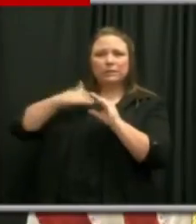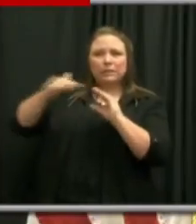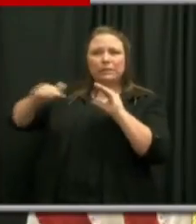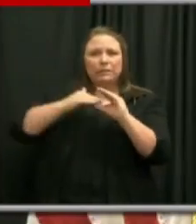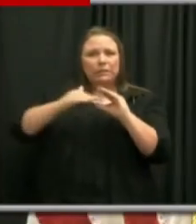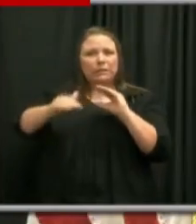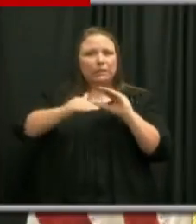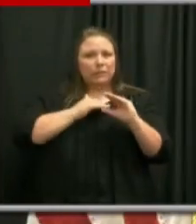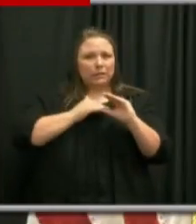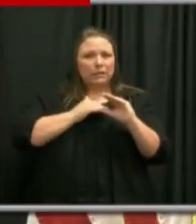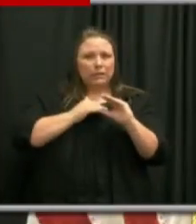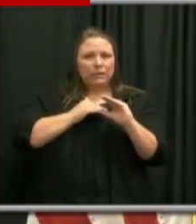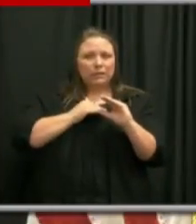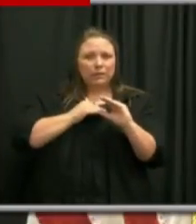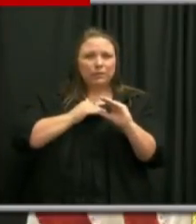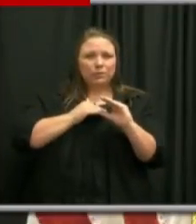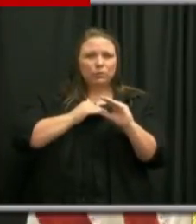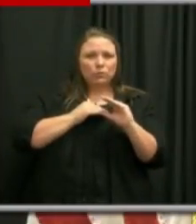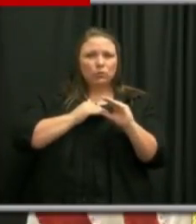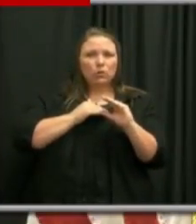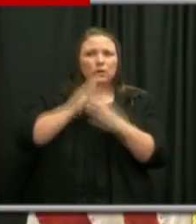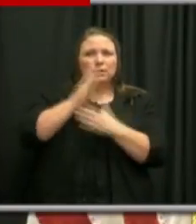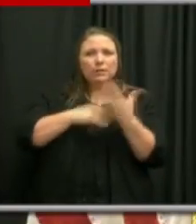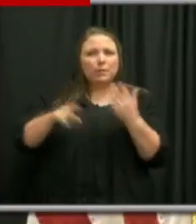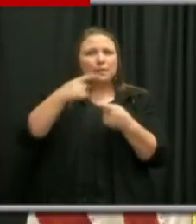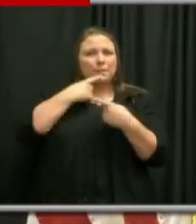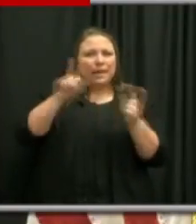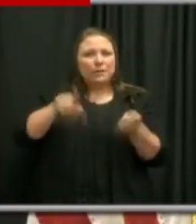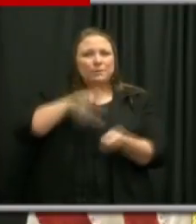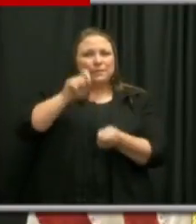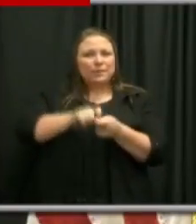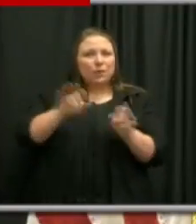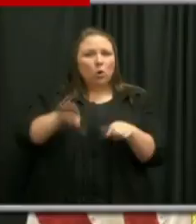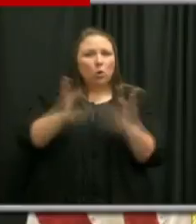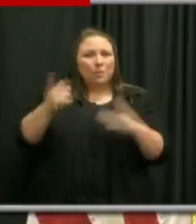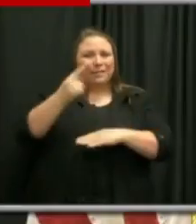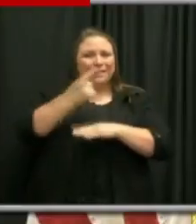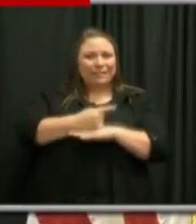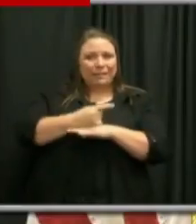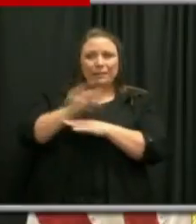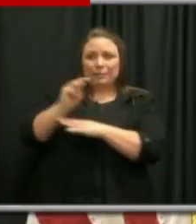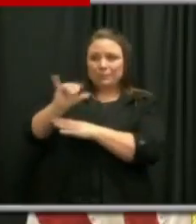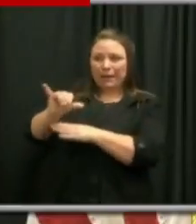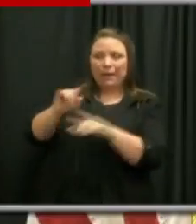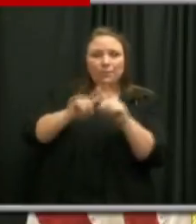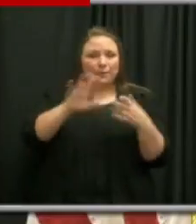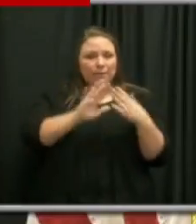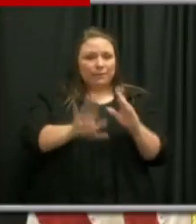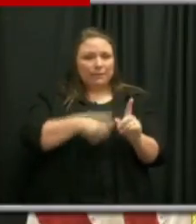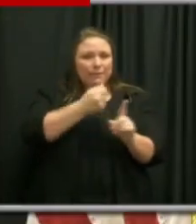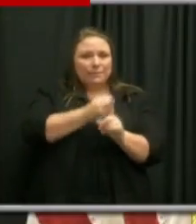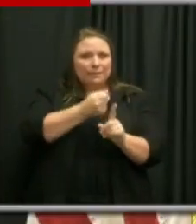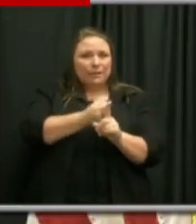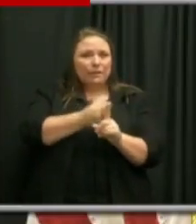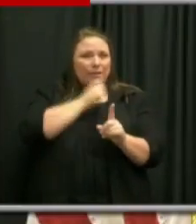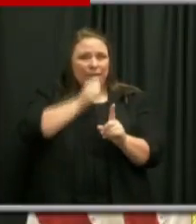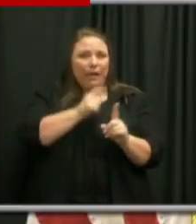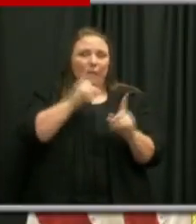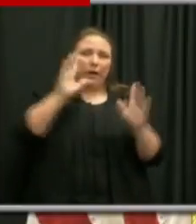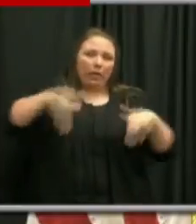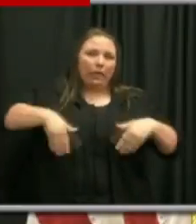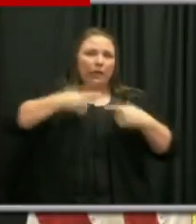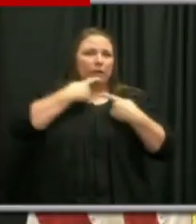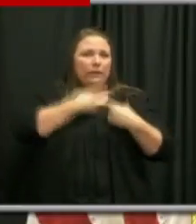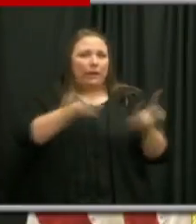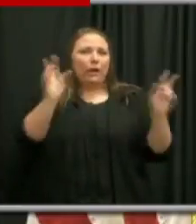several national businesses to their customers announcing potential opening dates in May. Yet, as you know, the city has not announced such a date. What